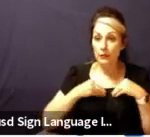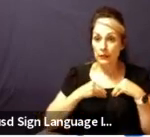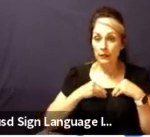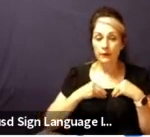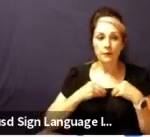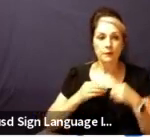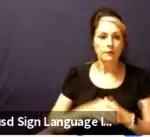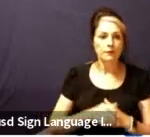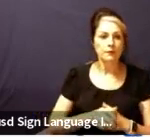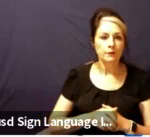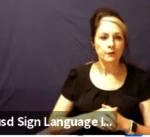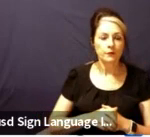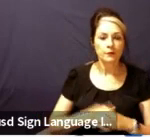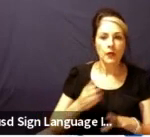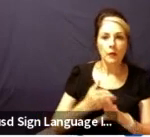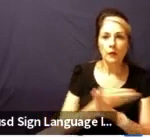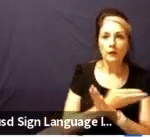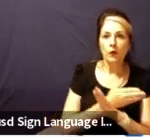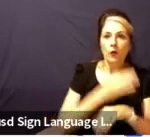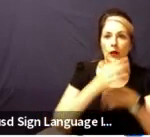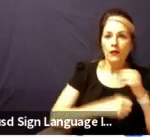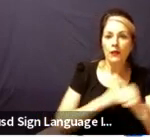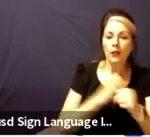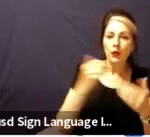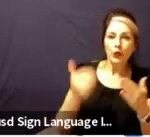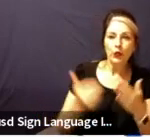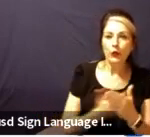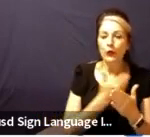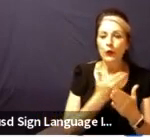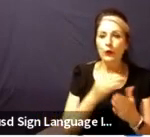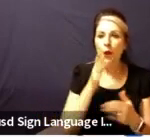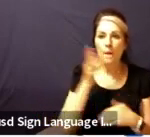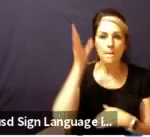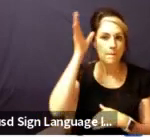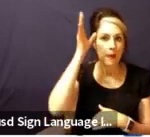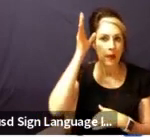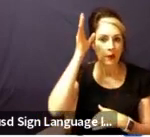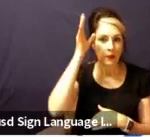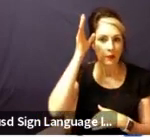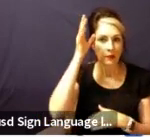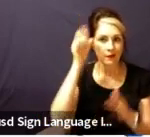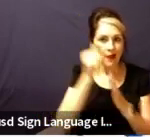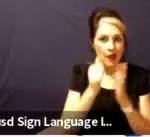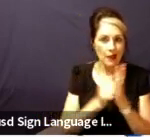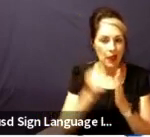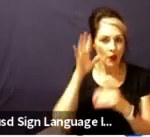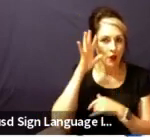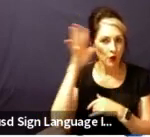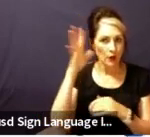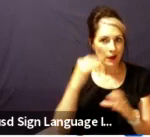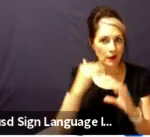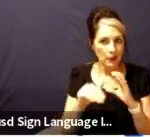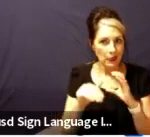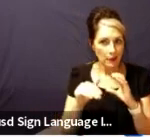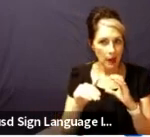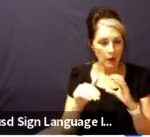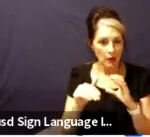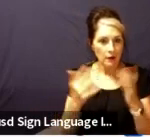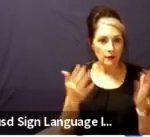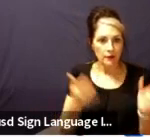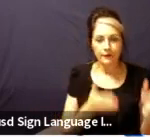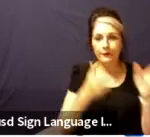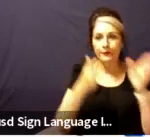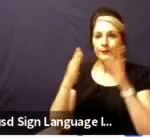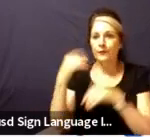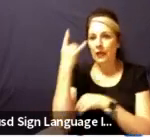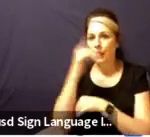So earlier I was talking about the new parent account created email. Here's what it